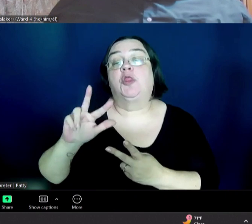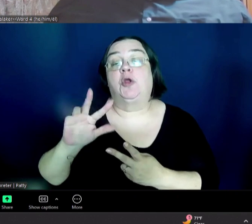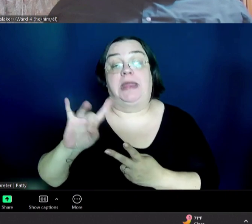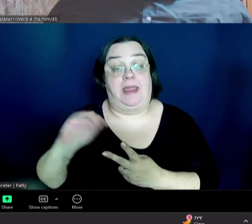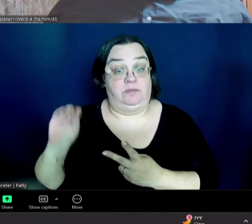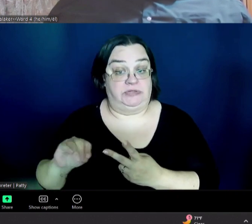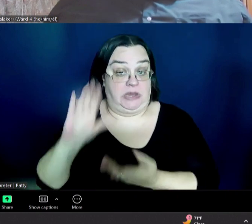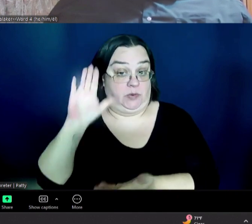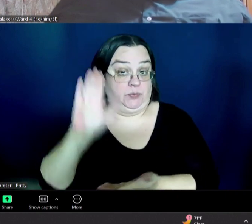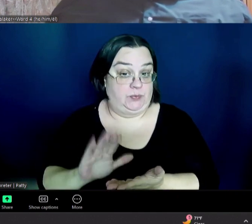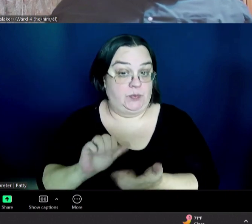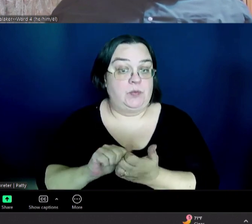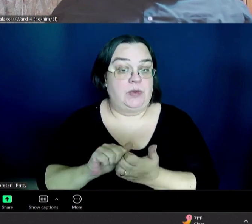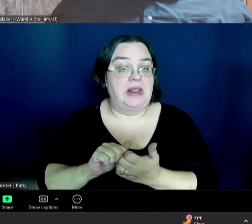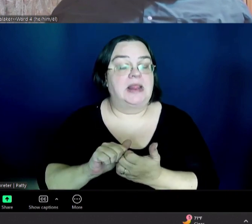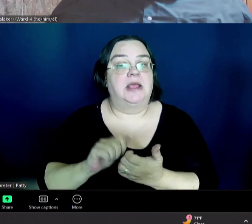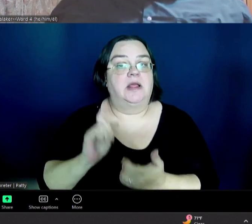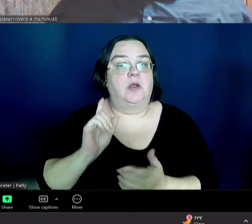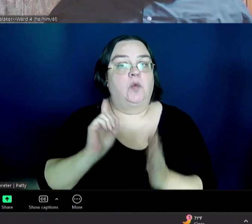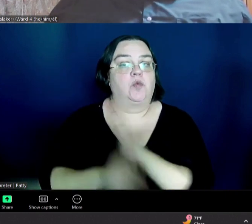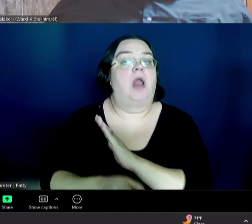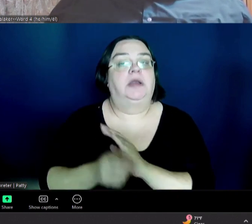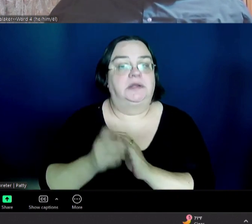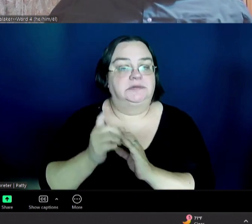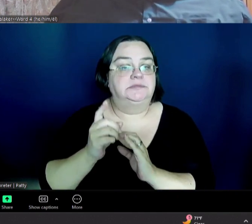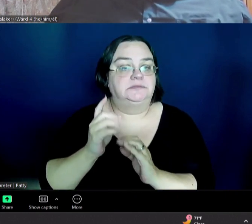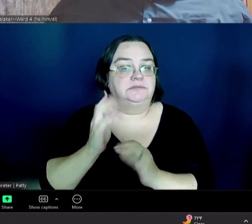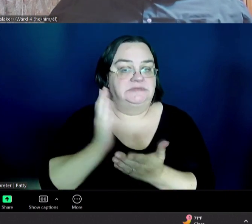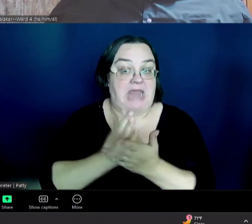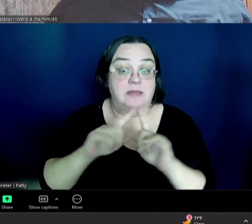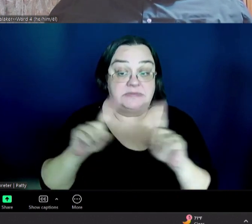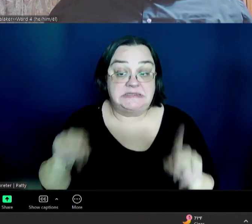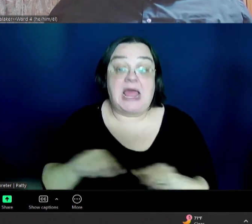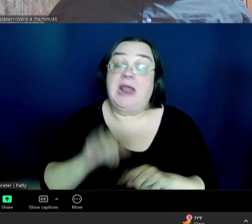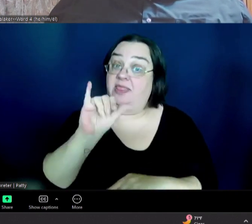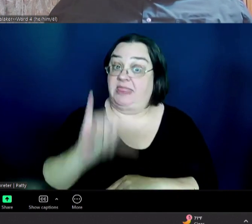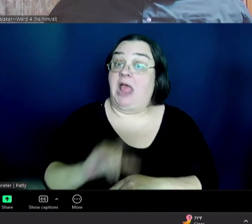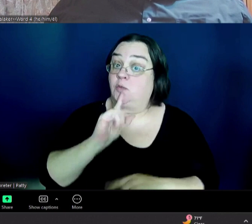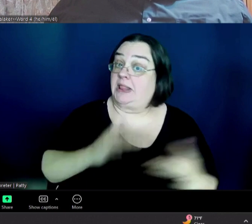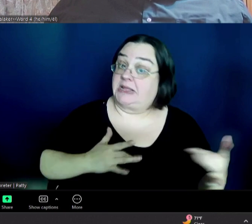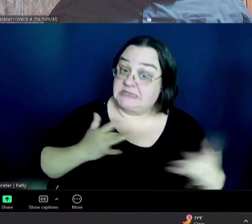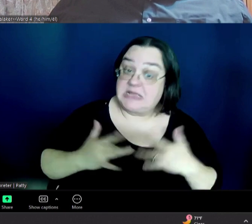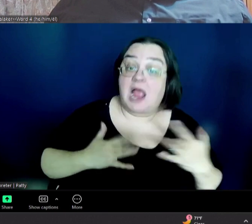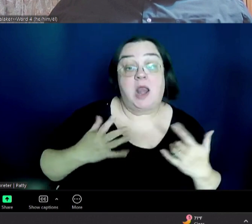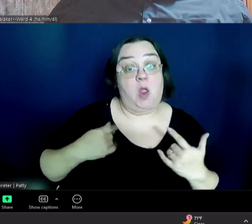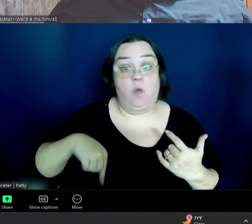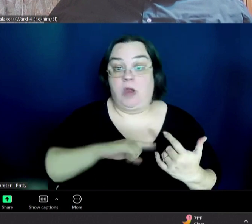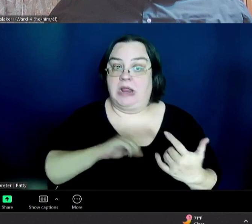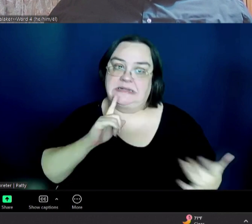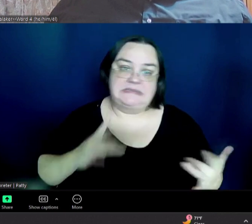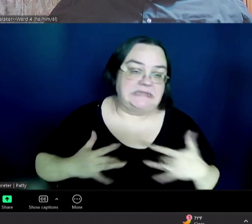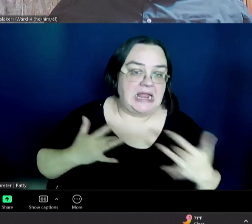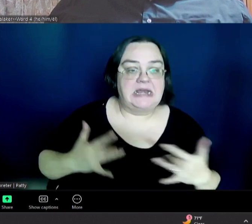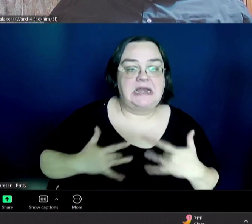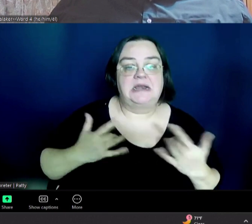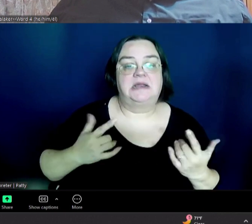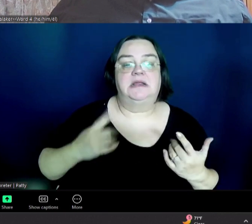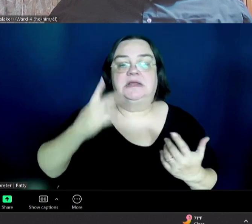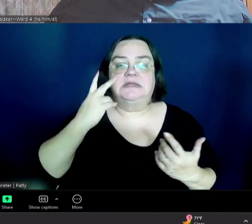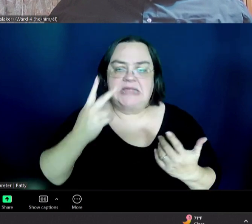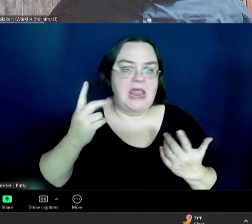in stop sign violations. So it's really exciting, and we're excited about, where's it going to be in 4 months or 6 months,